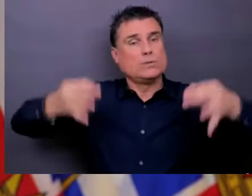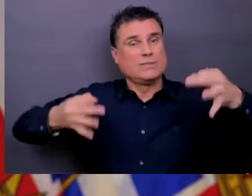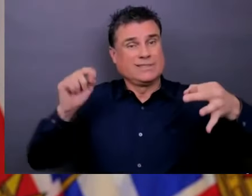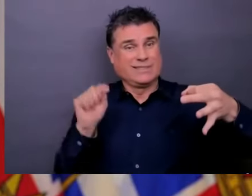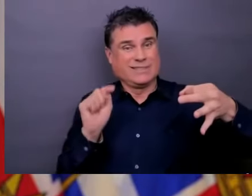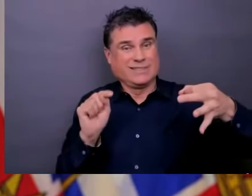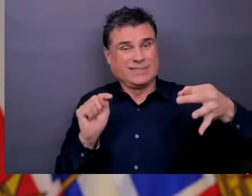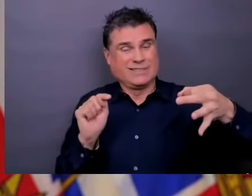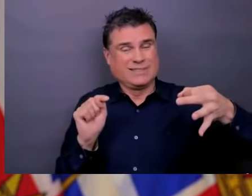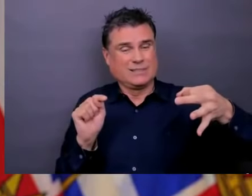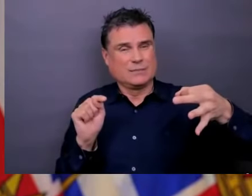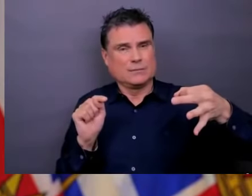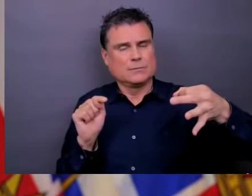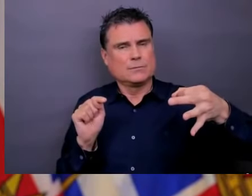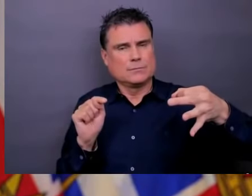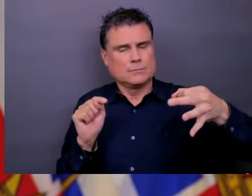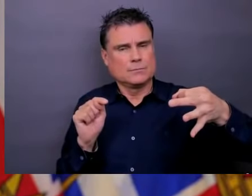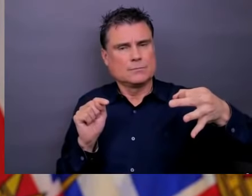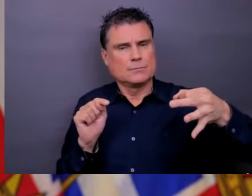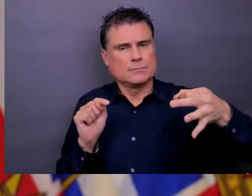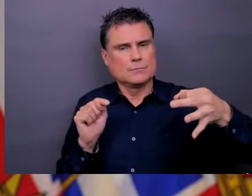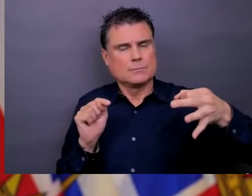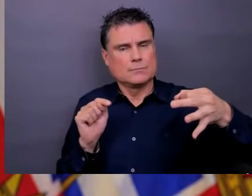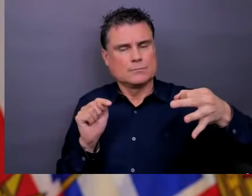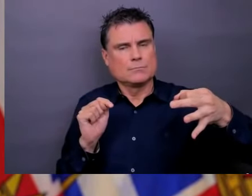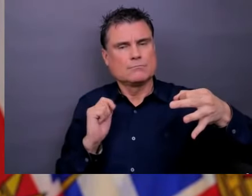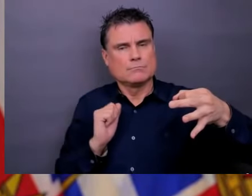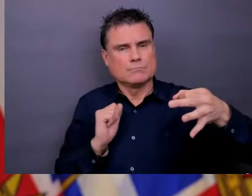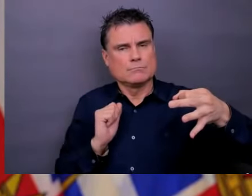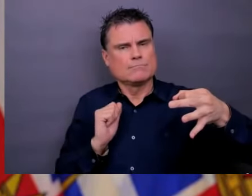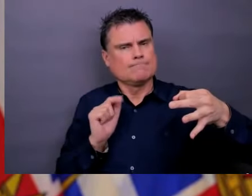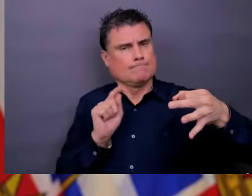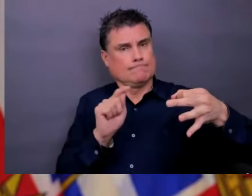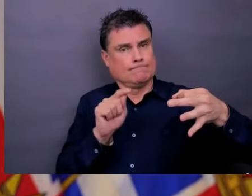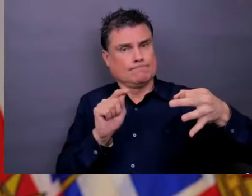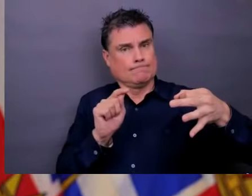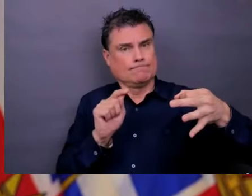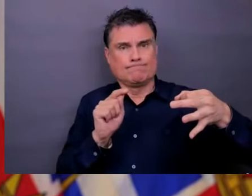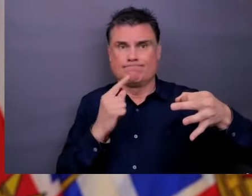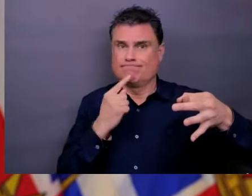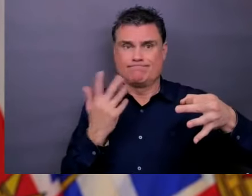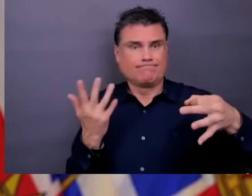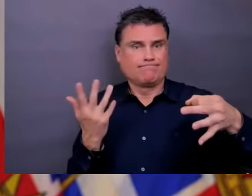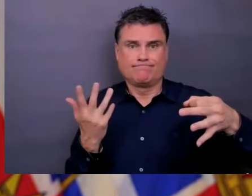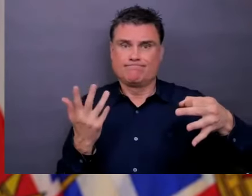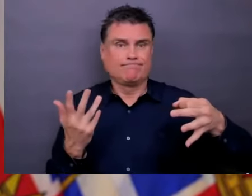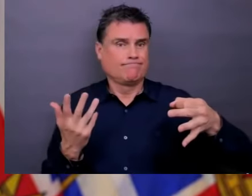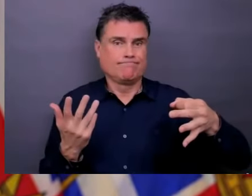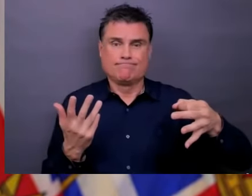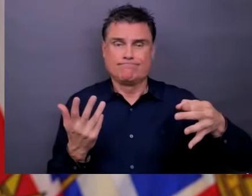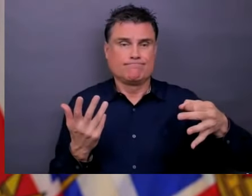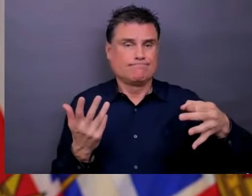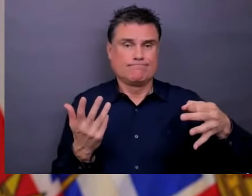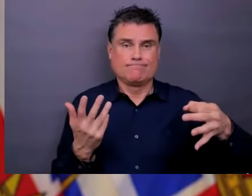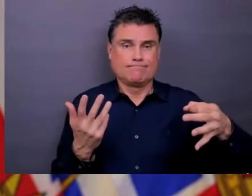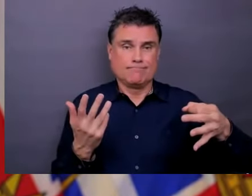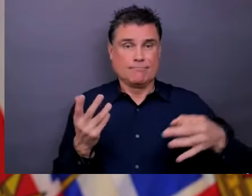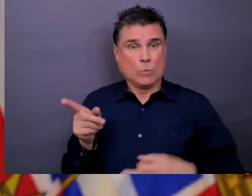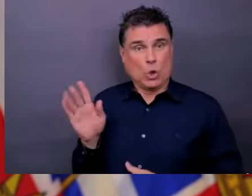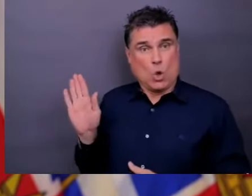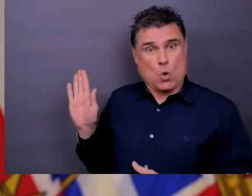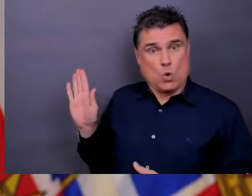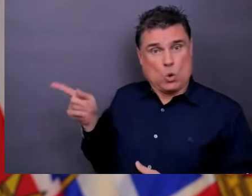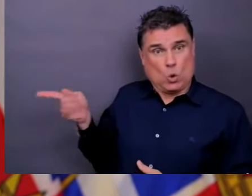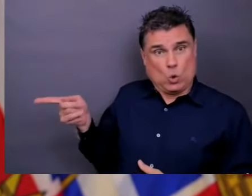in an impossible position in asking for an injunction regarding those church gatherings. I'm wondering, are you planning to amend